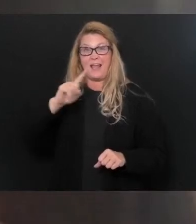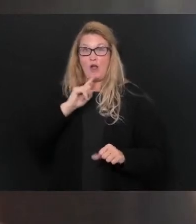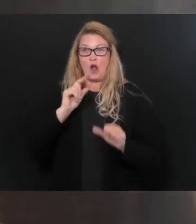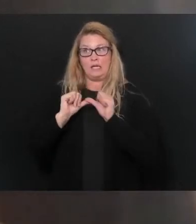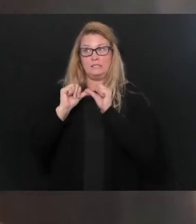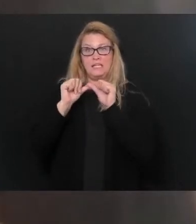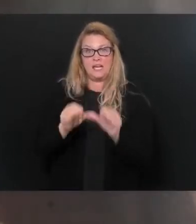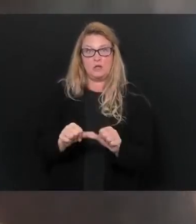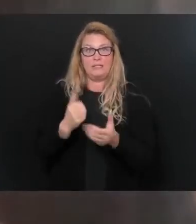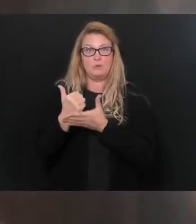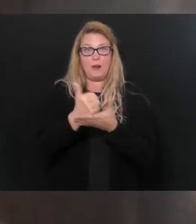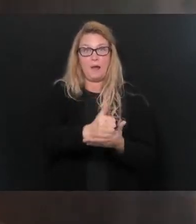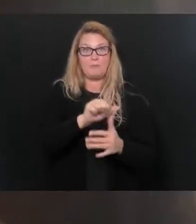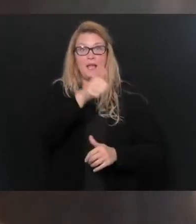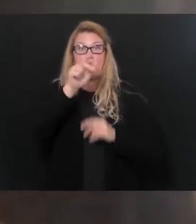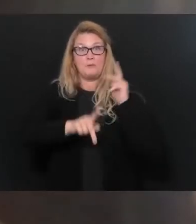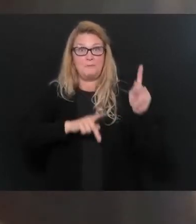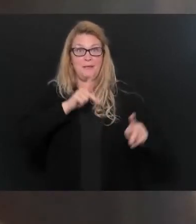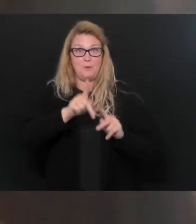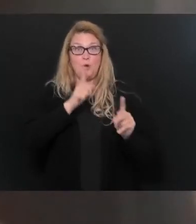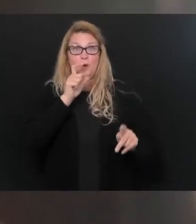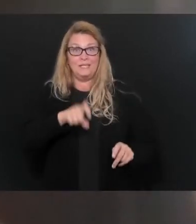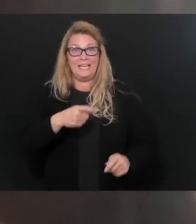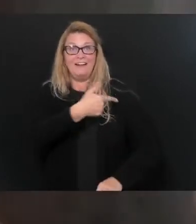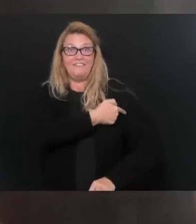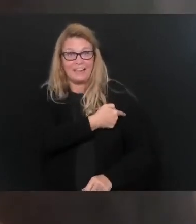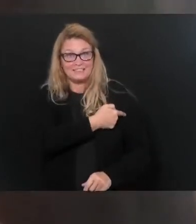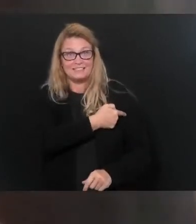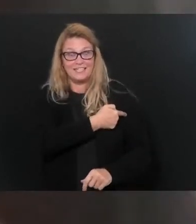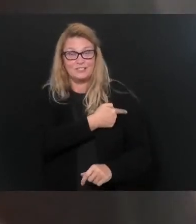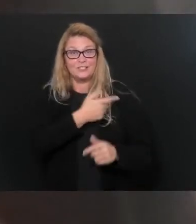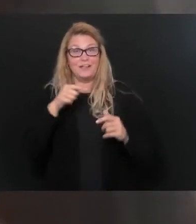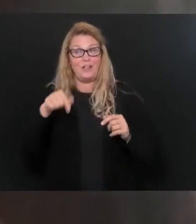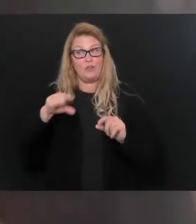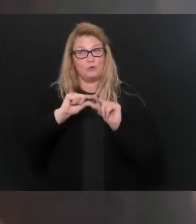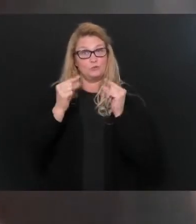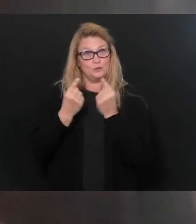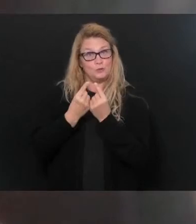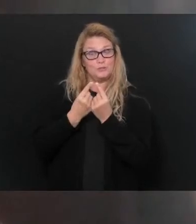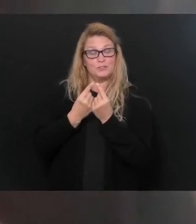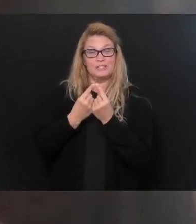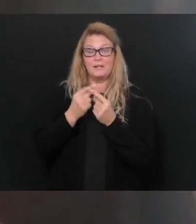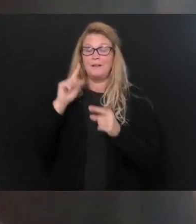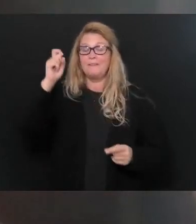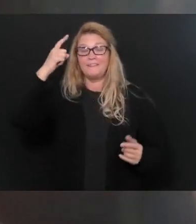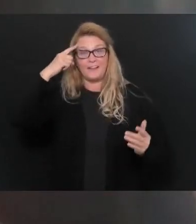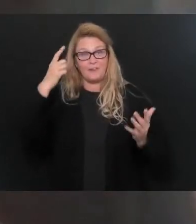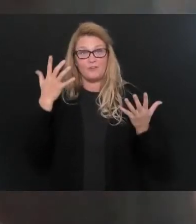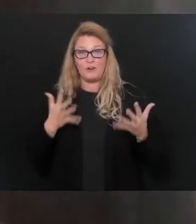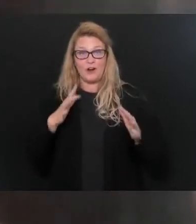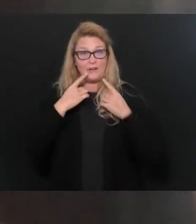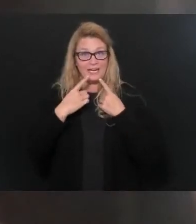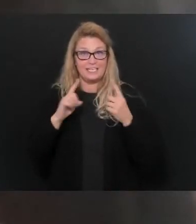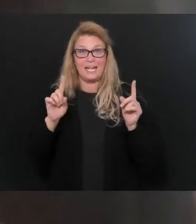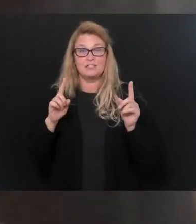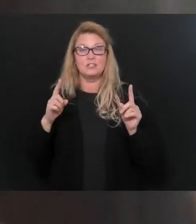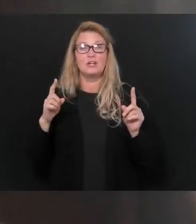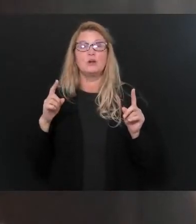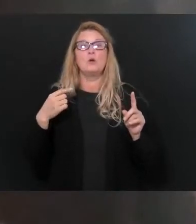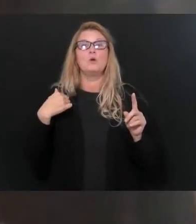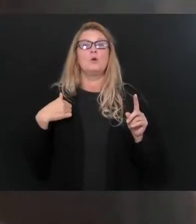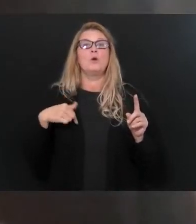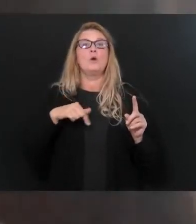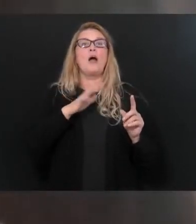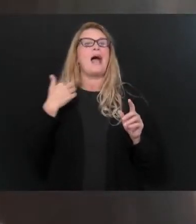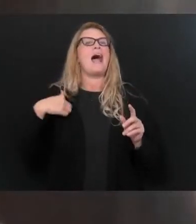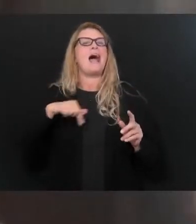to test and to vaccinate people in these groups. And as we said, the governor said, our vaccination plan